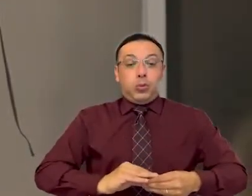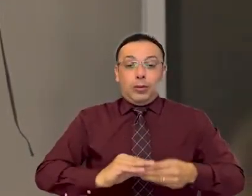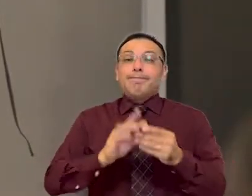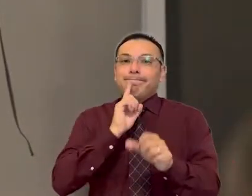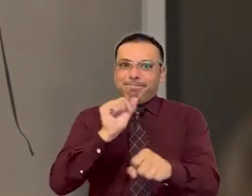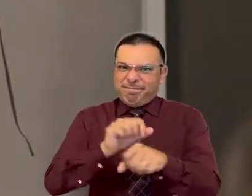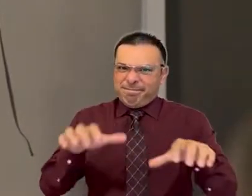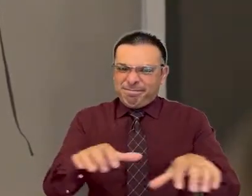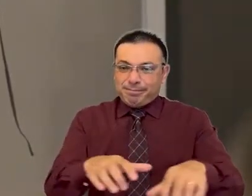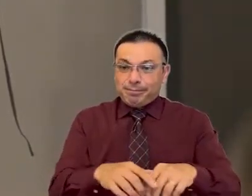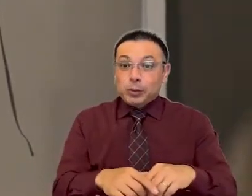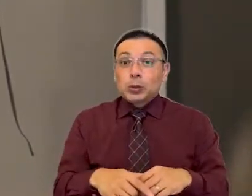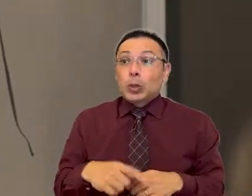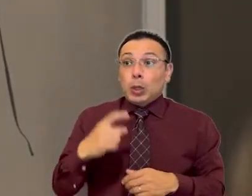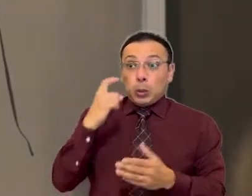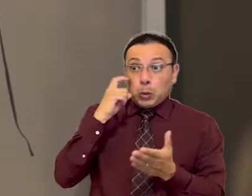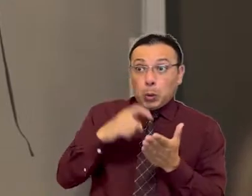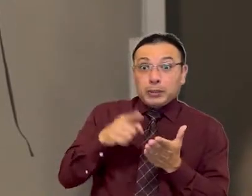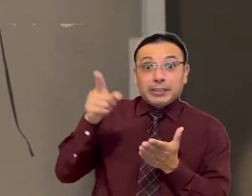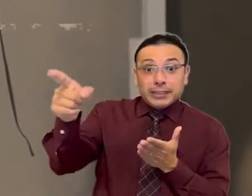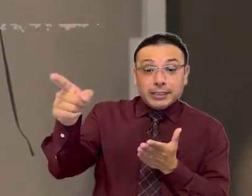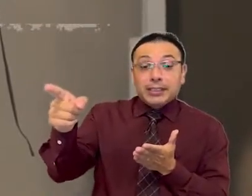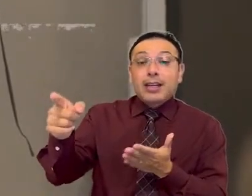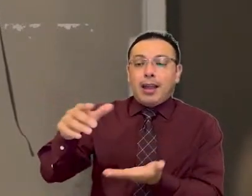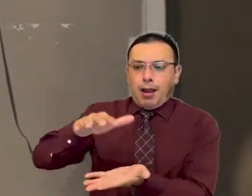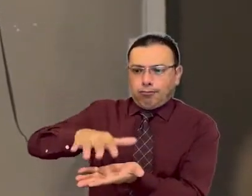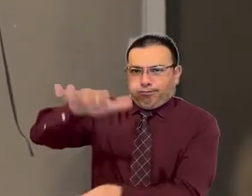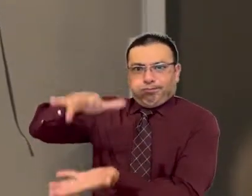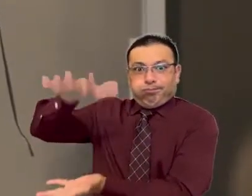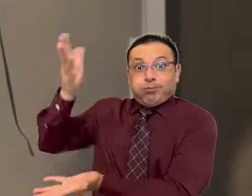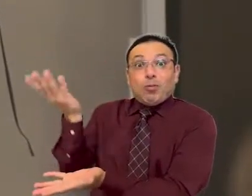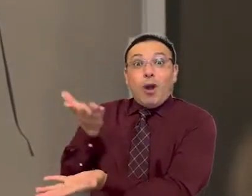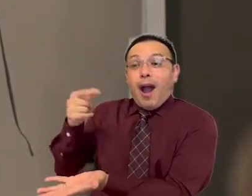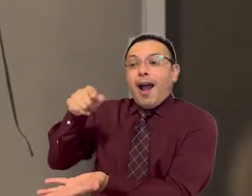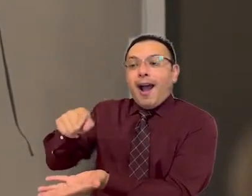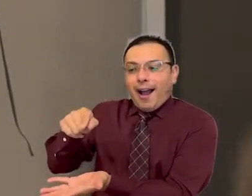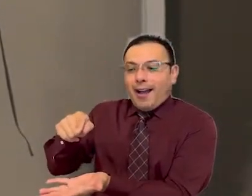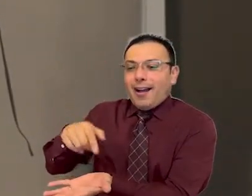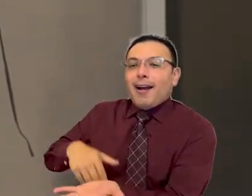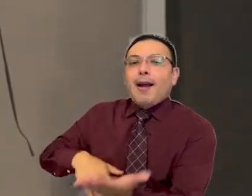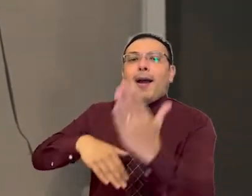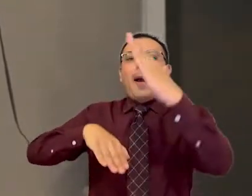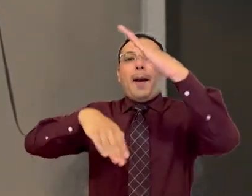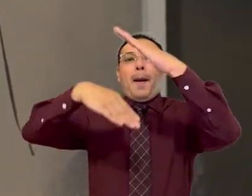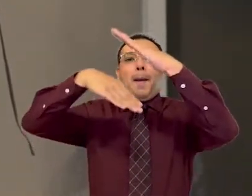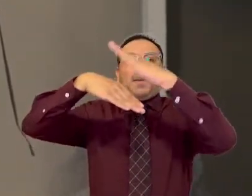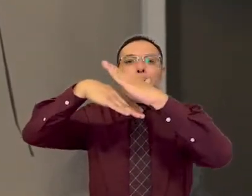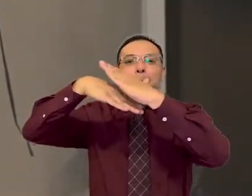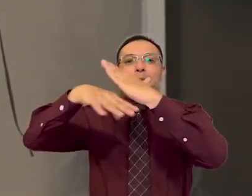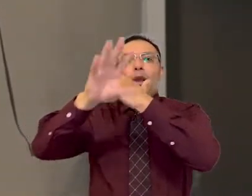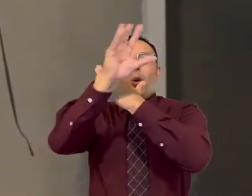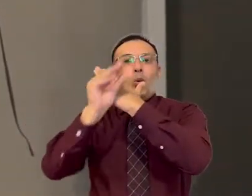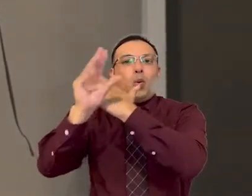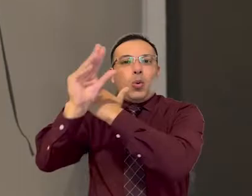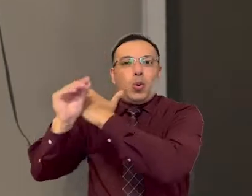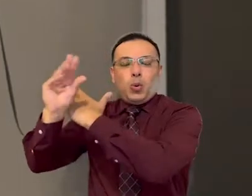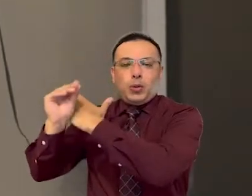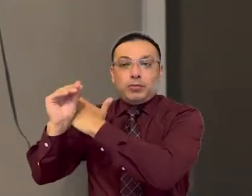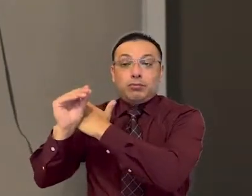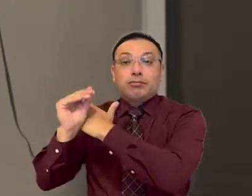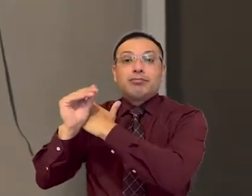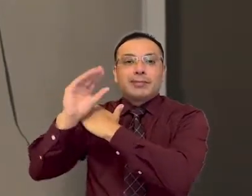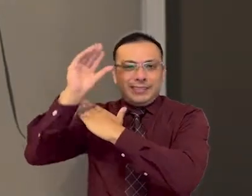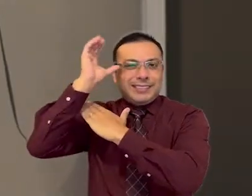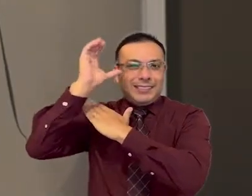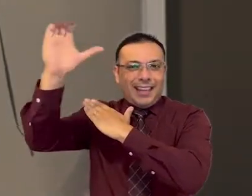of solar panels, which will be installed on our roofs shortly. We have more electric charging stations now than